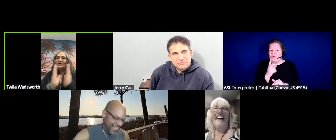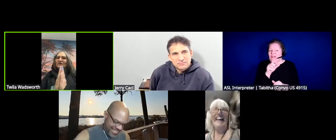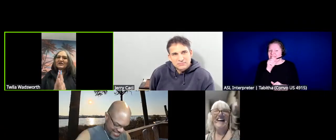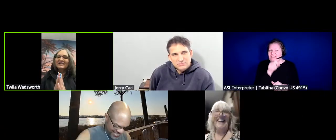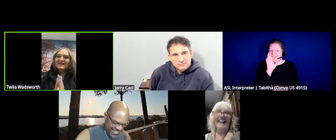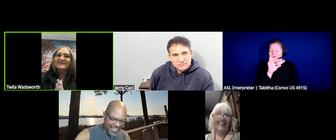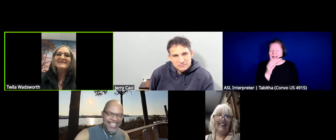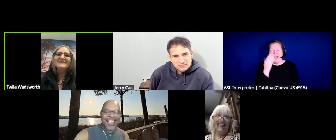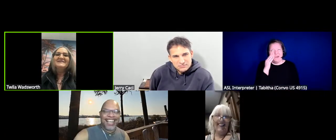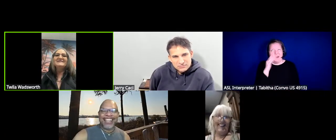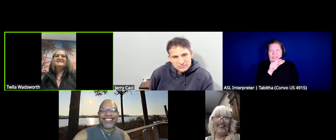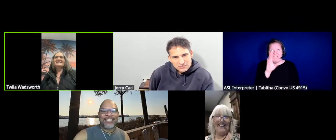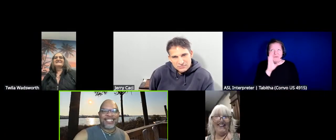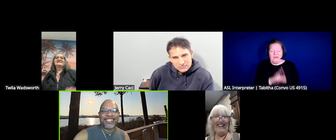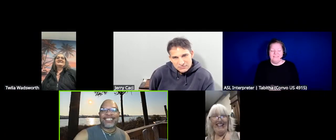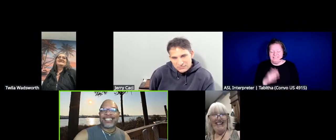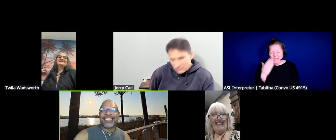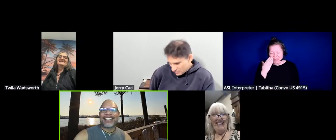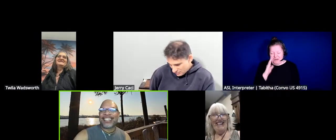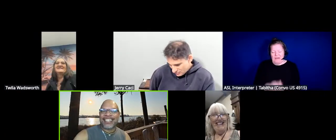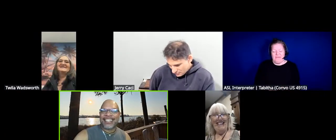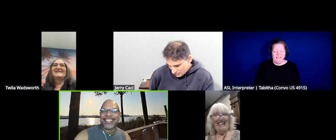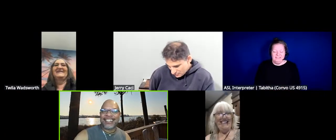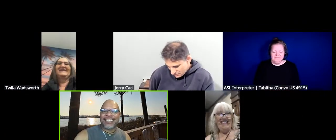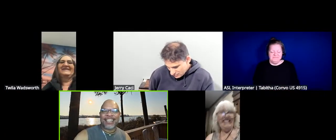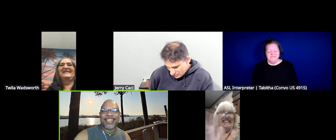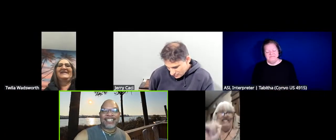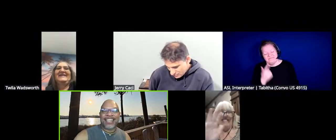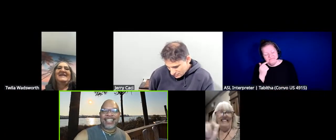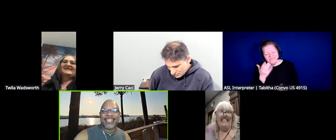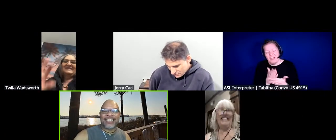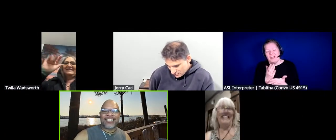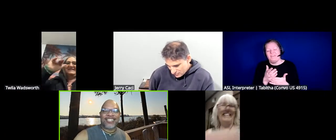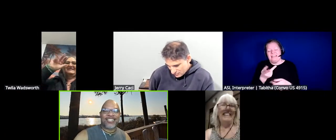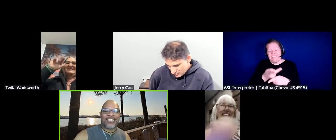it. I know you're gonna love it. I know I will. All right, kids, take it easy. I'll talk to y'all soon.